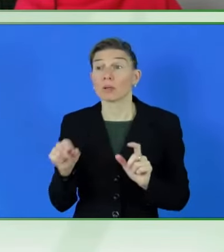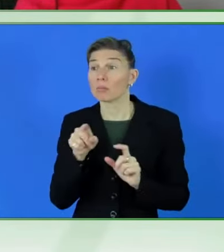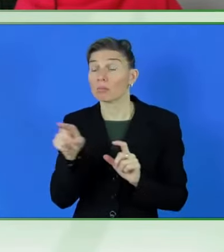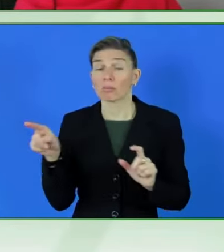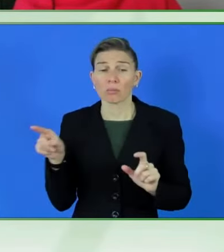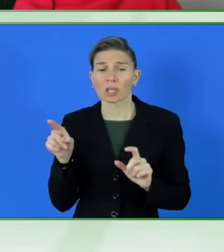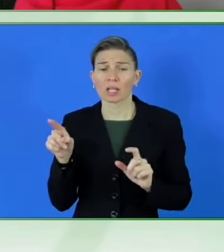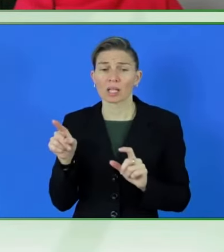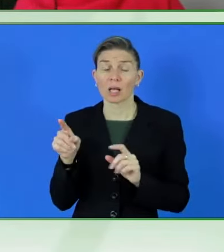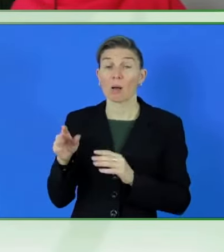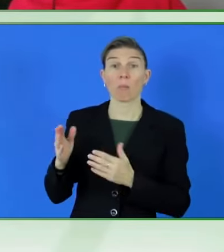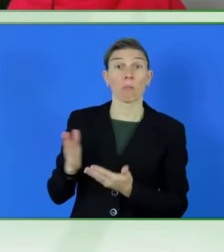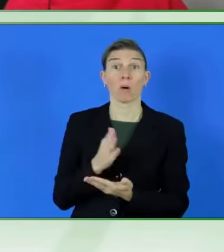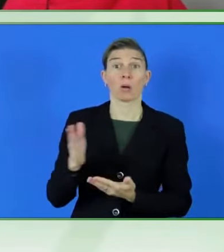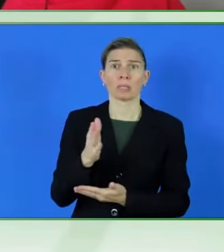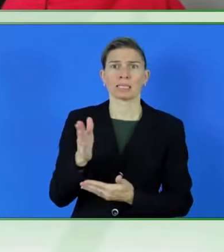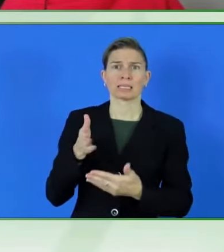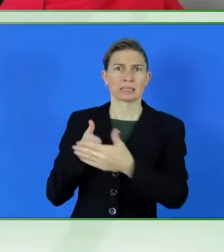next slide.